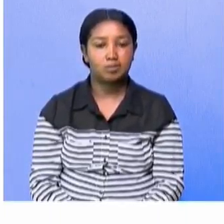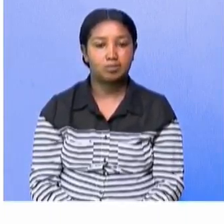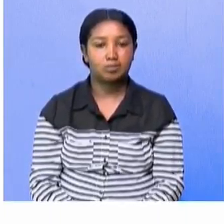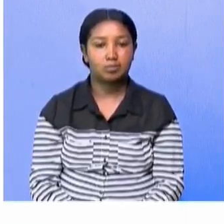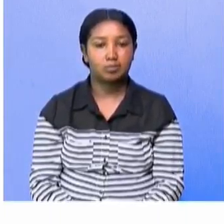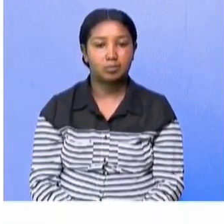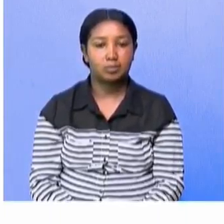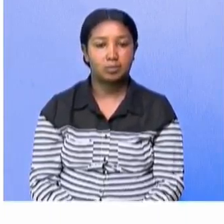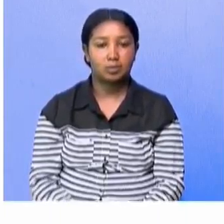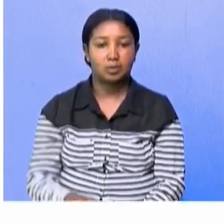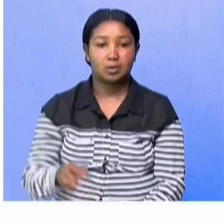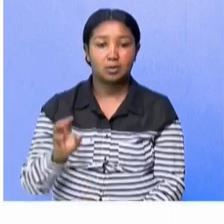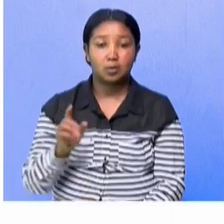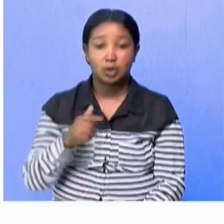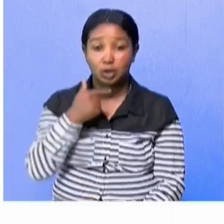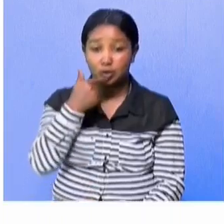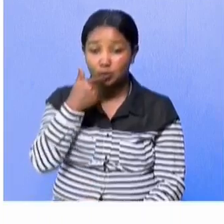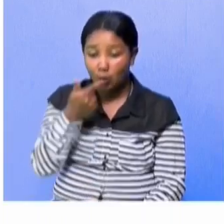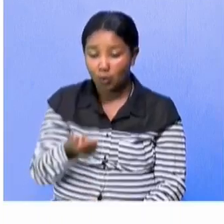we told